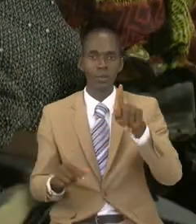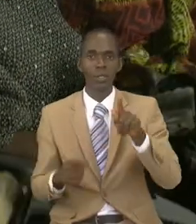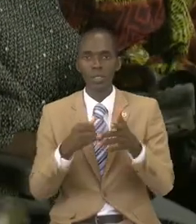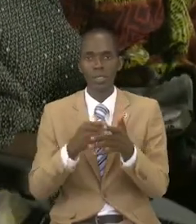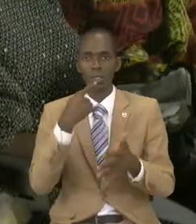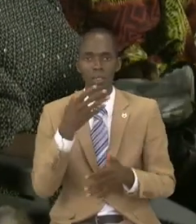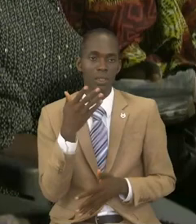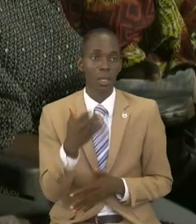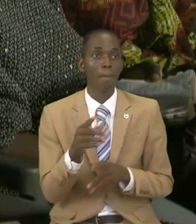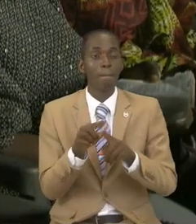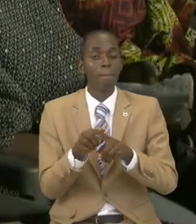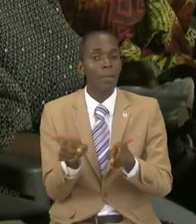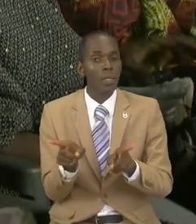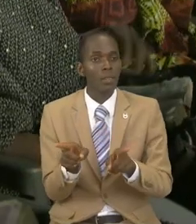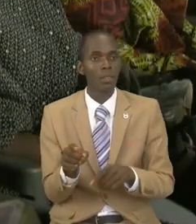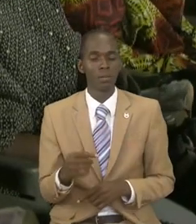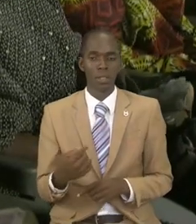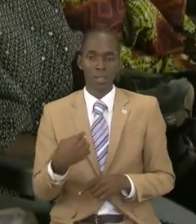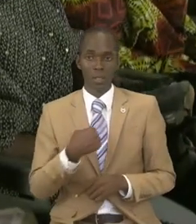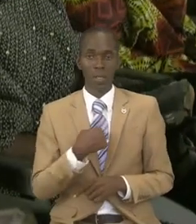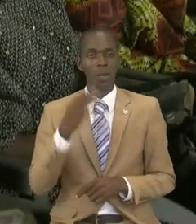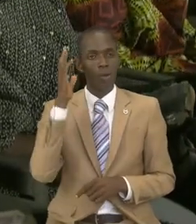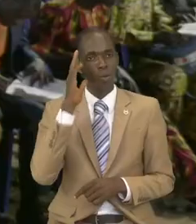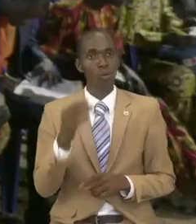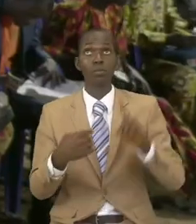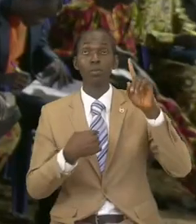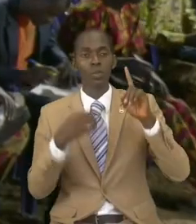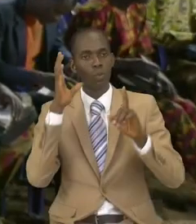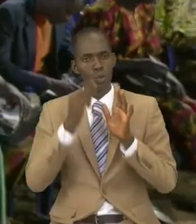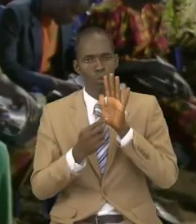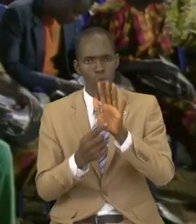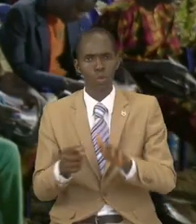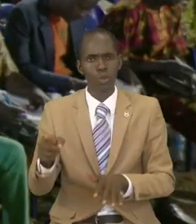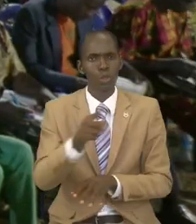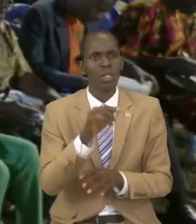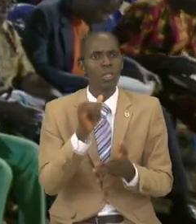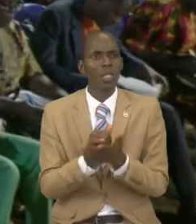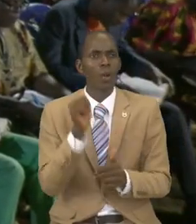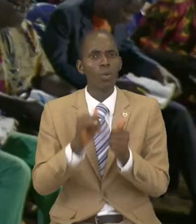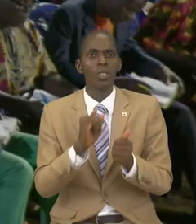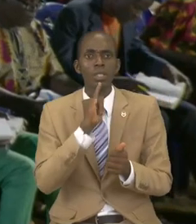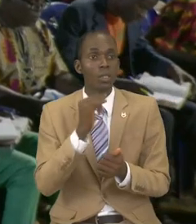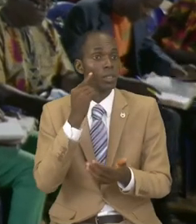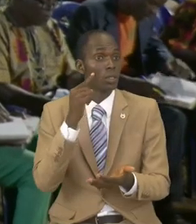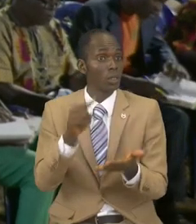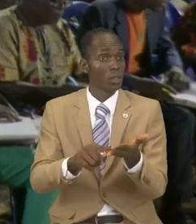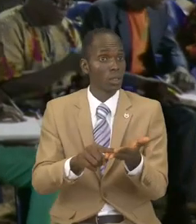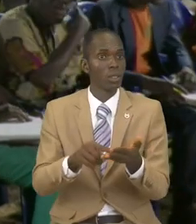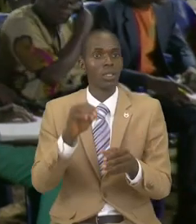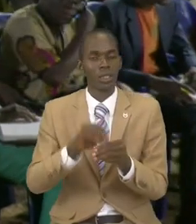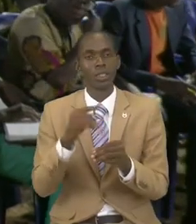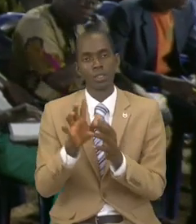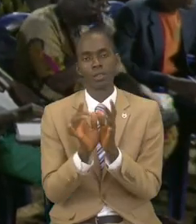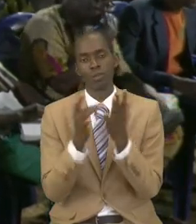says, but I will show thee that which is noted in the scripture of